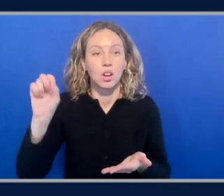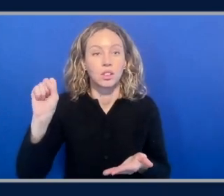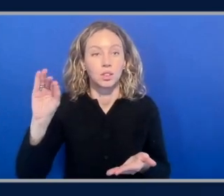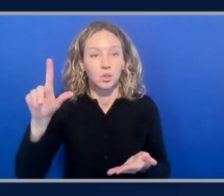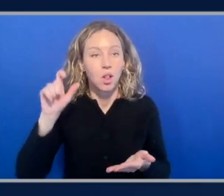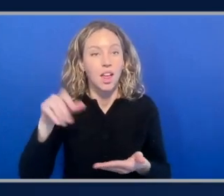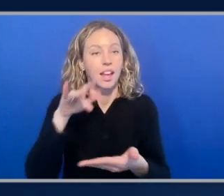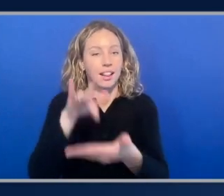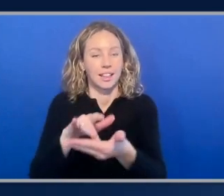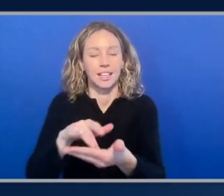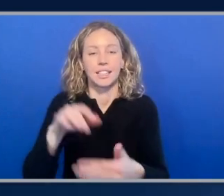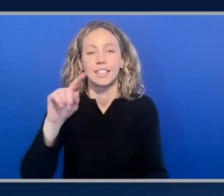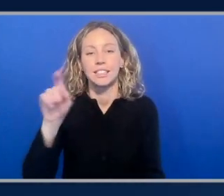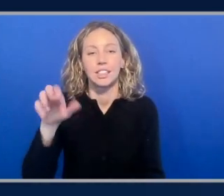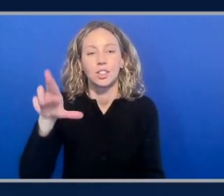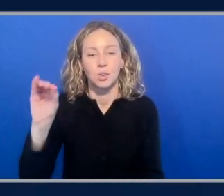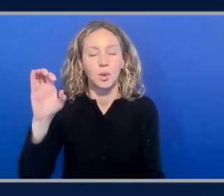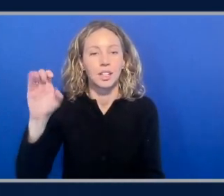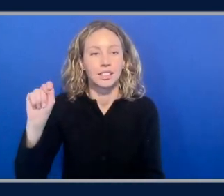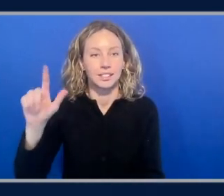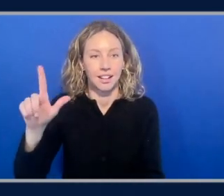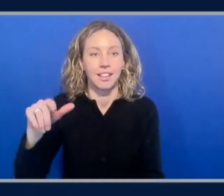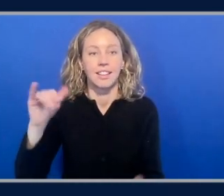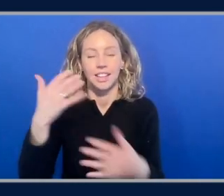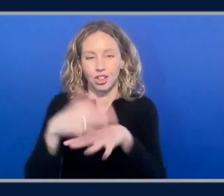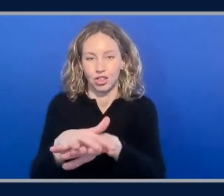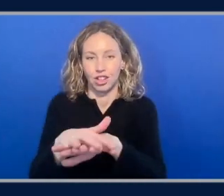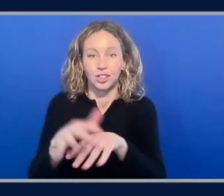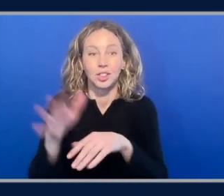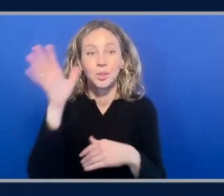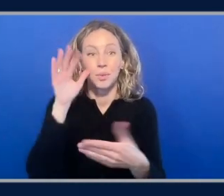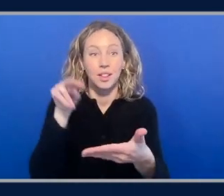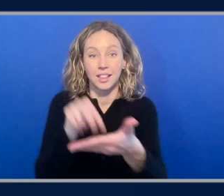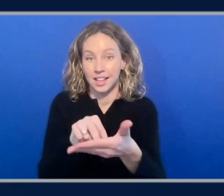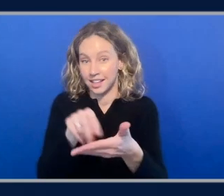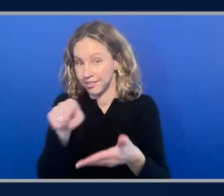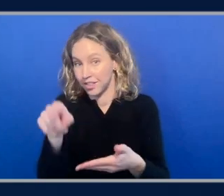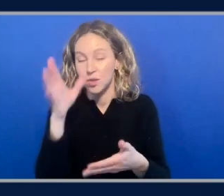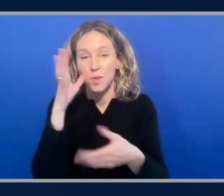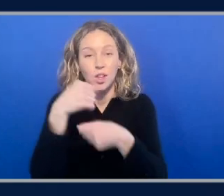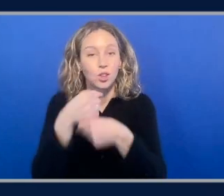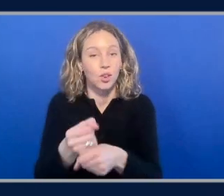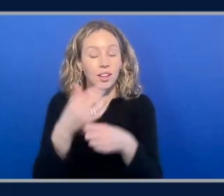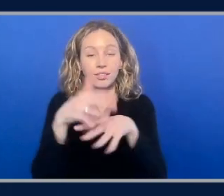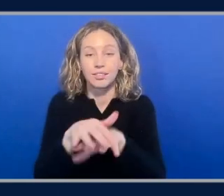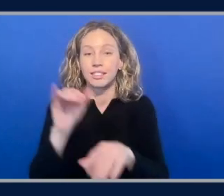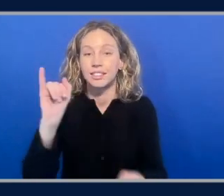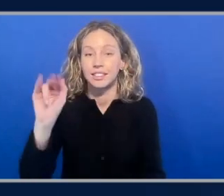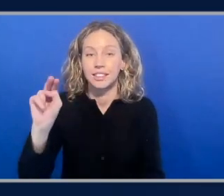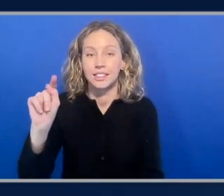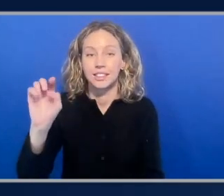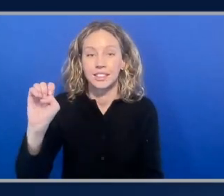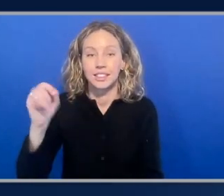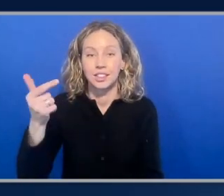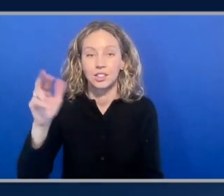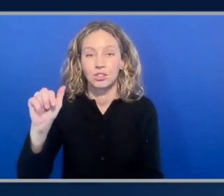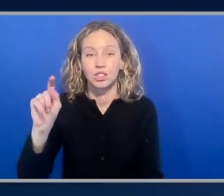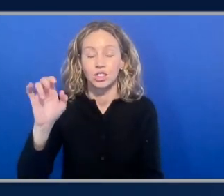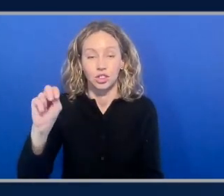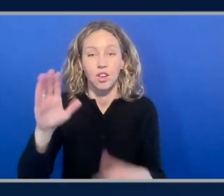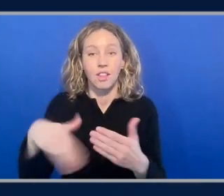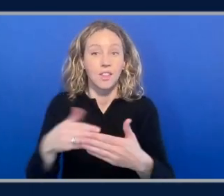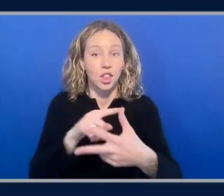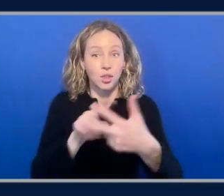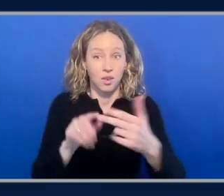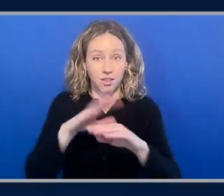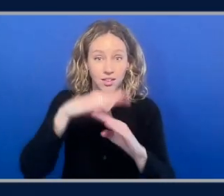zero ETL integrations. I'll just click that one right here. You'll go here and you can create integrations. It's just those 3 steps that you have on top.